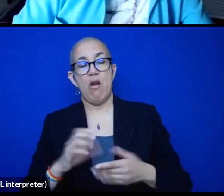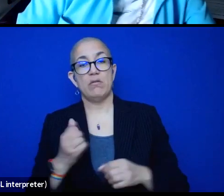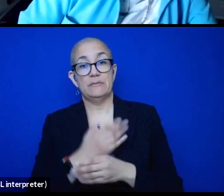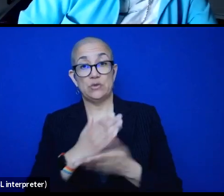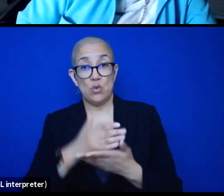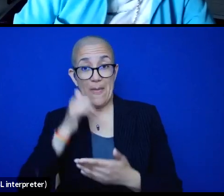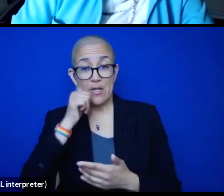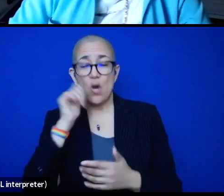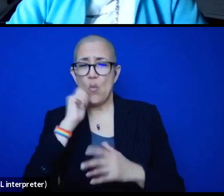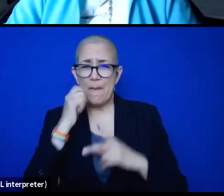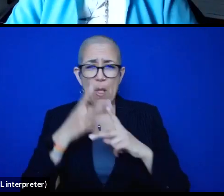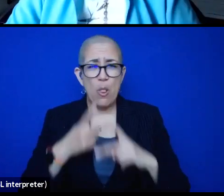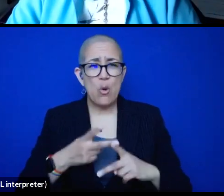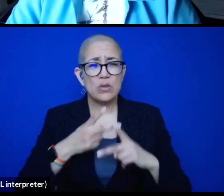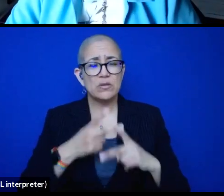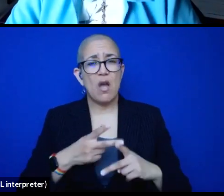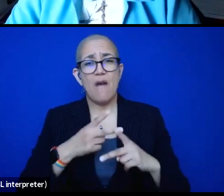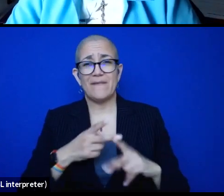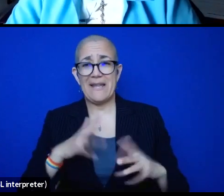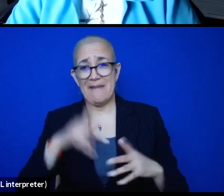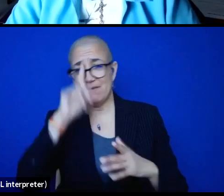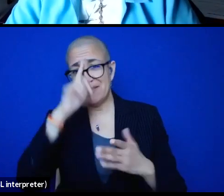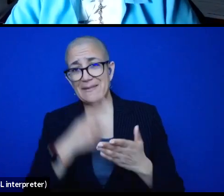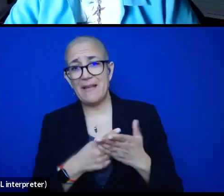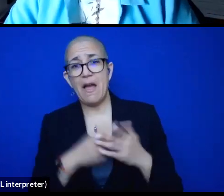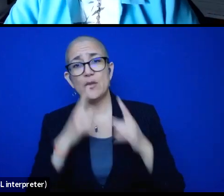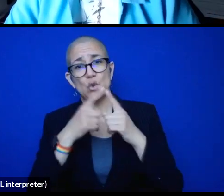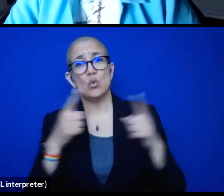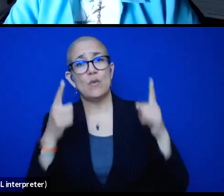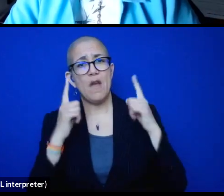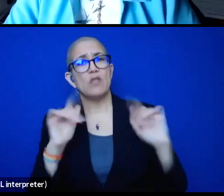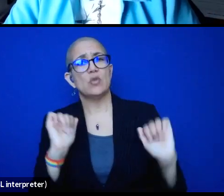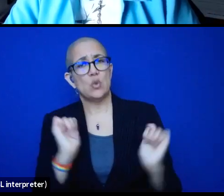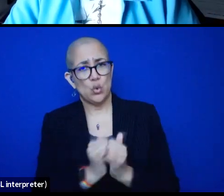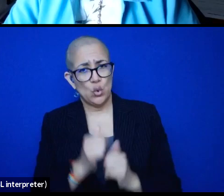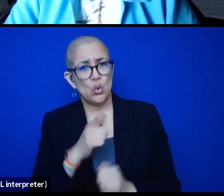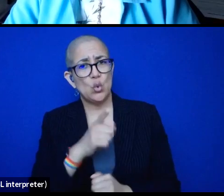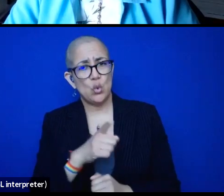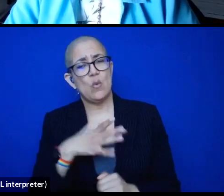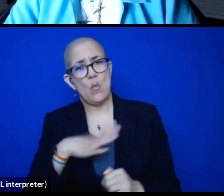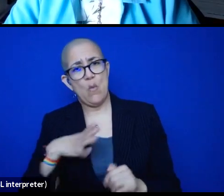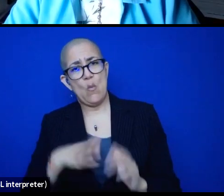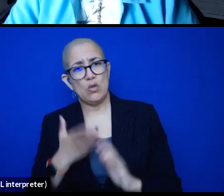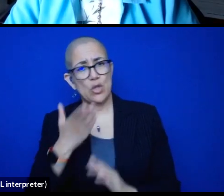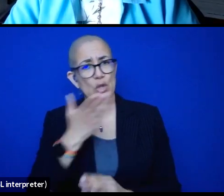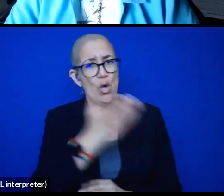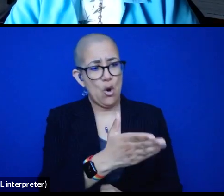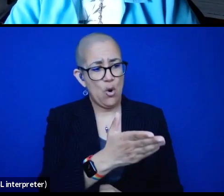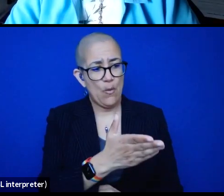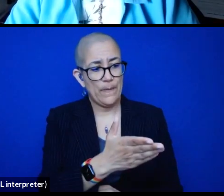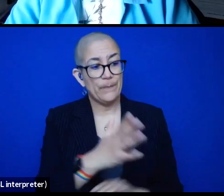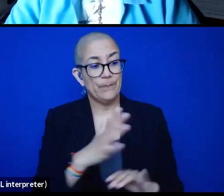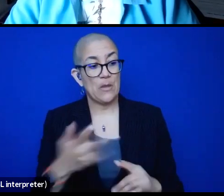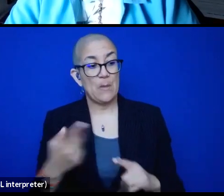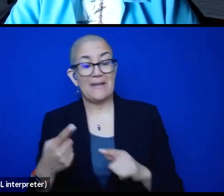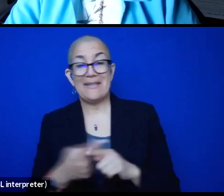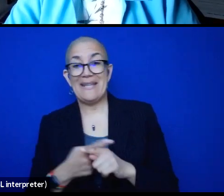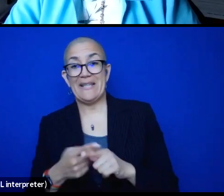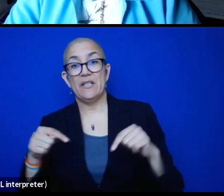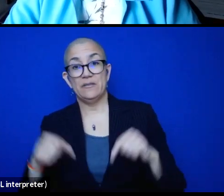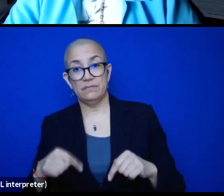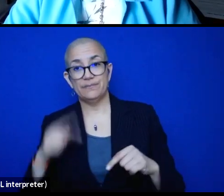absolutely looked after if they decide that university is the way that they want to go. But in England, I think we should be moving to a graduate tax.